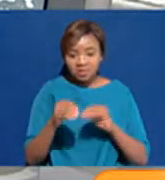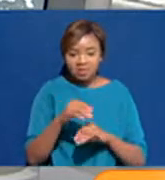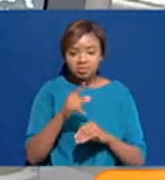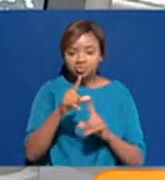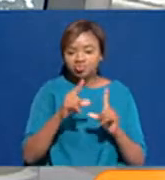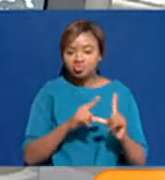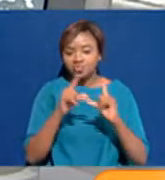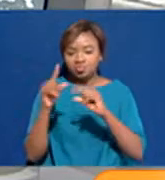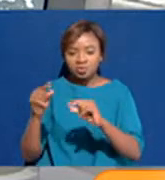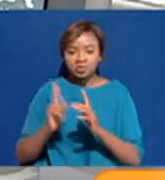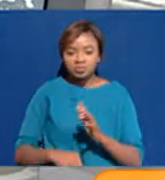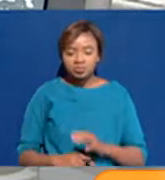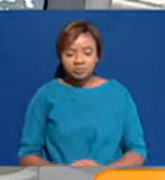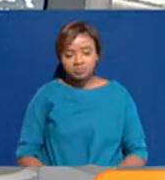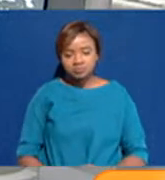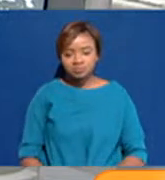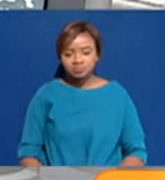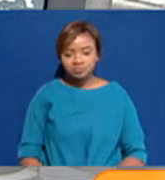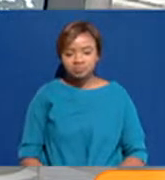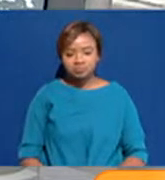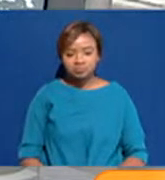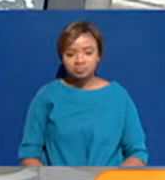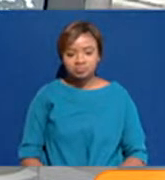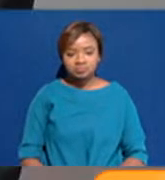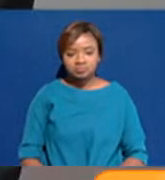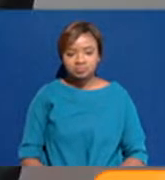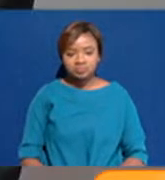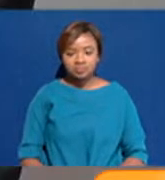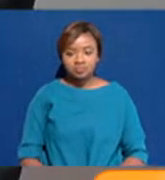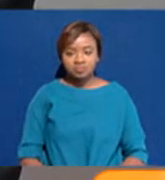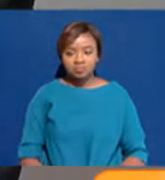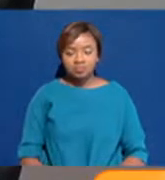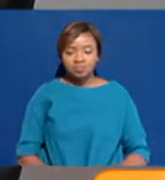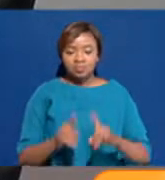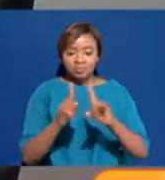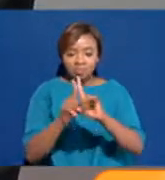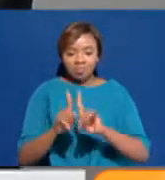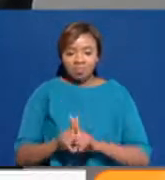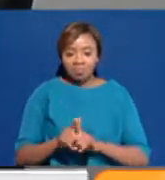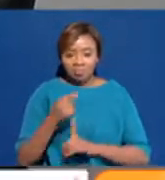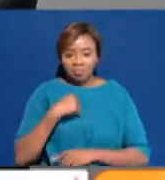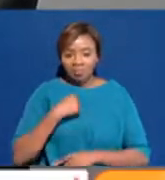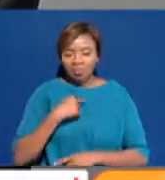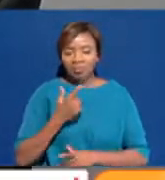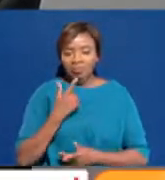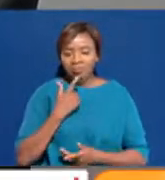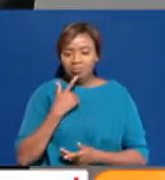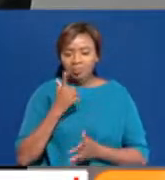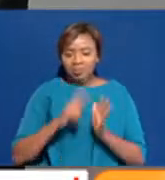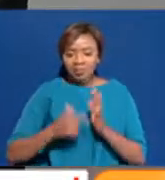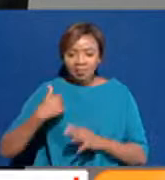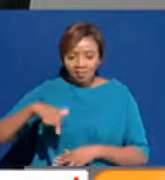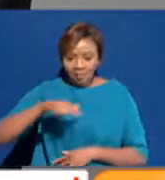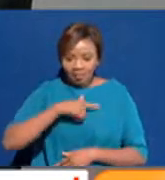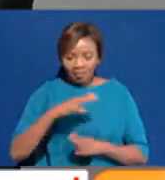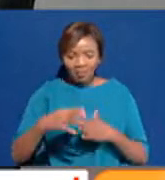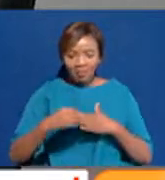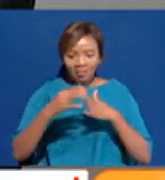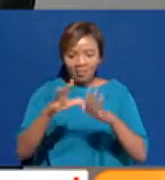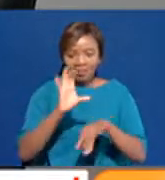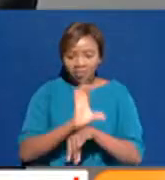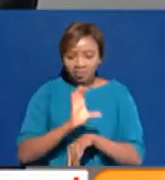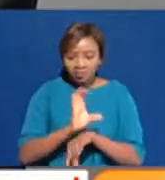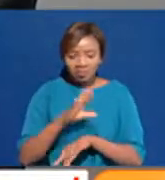class at a time like this? We, and I would even say as leaders of the church,